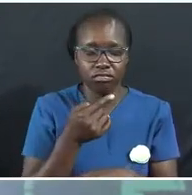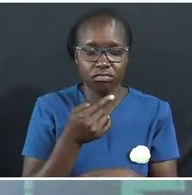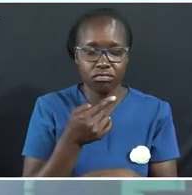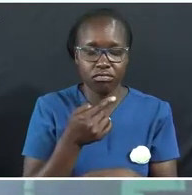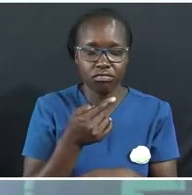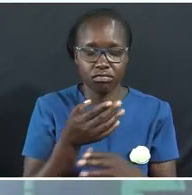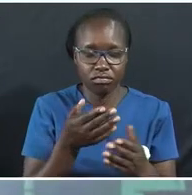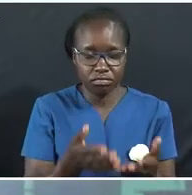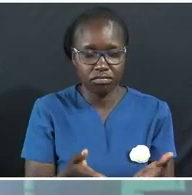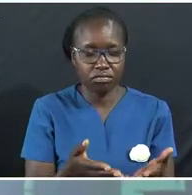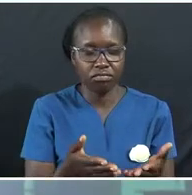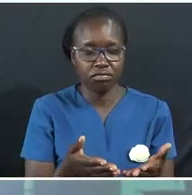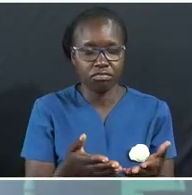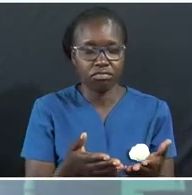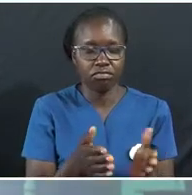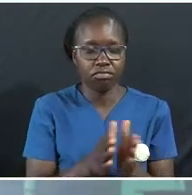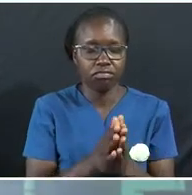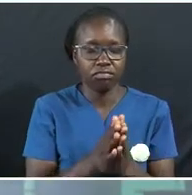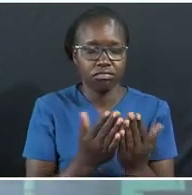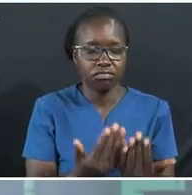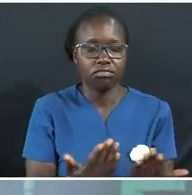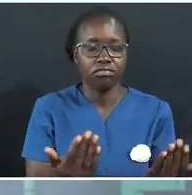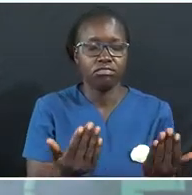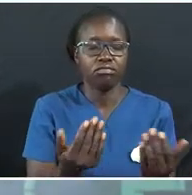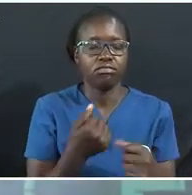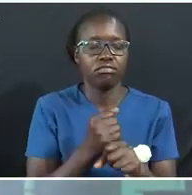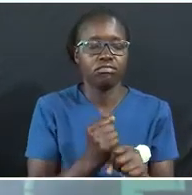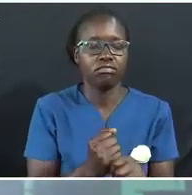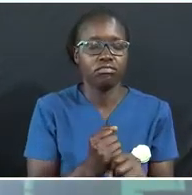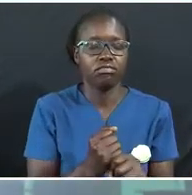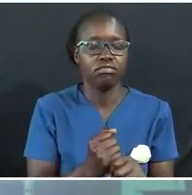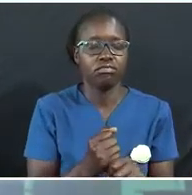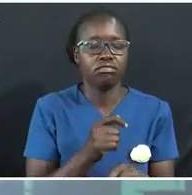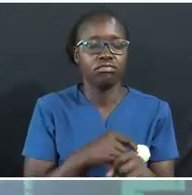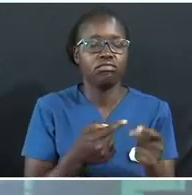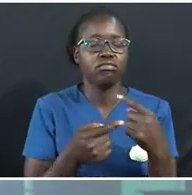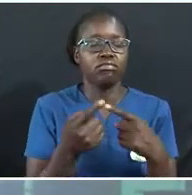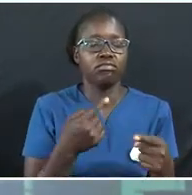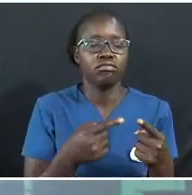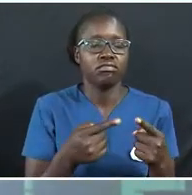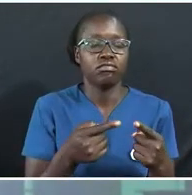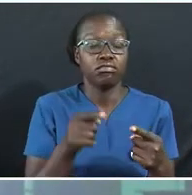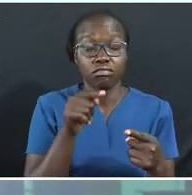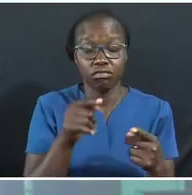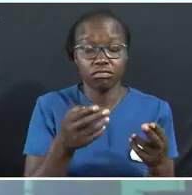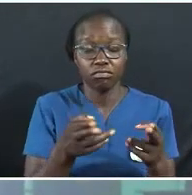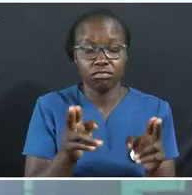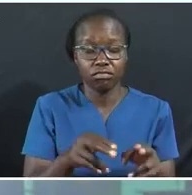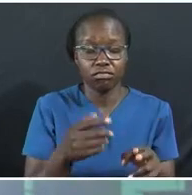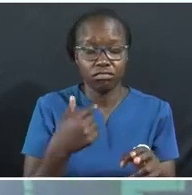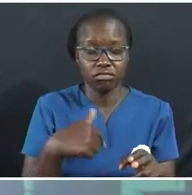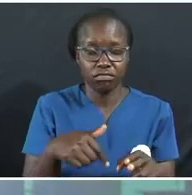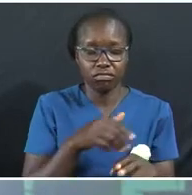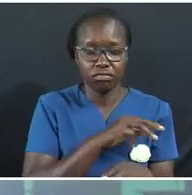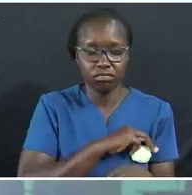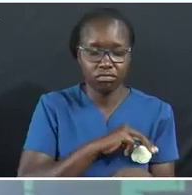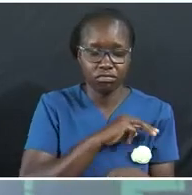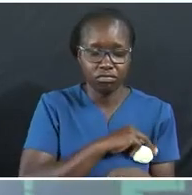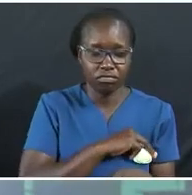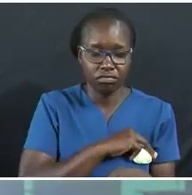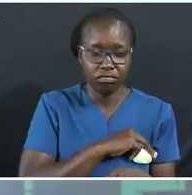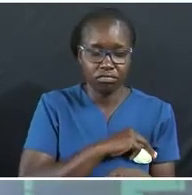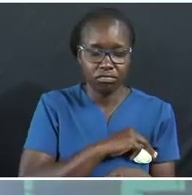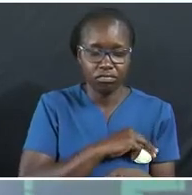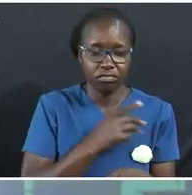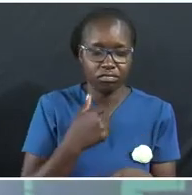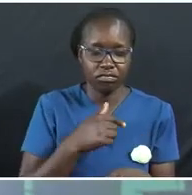even demons obeyed. Time has come for that one to happen in our mission,